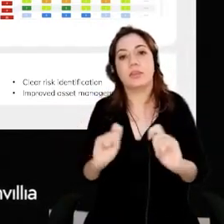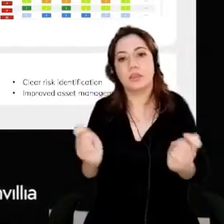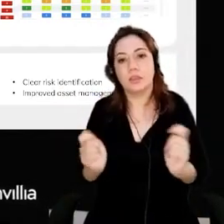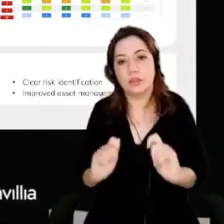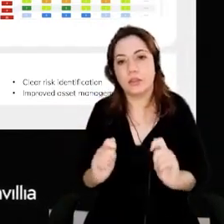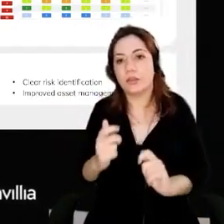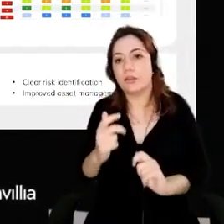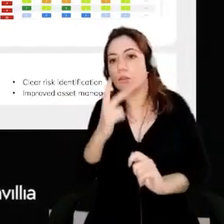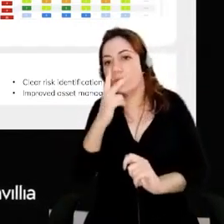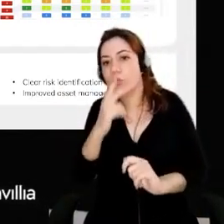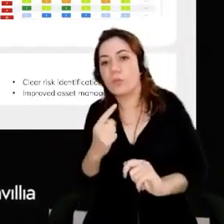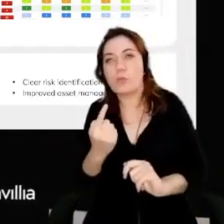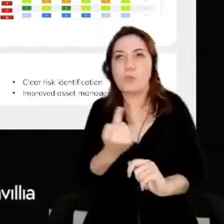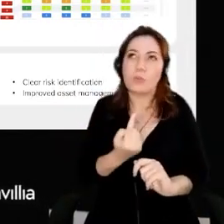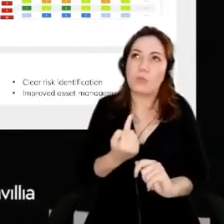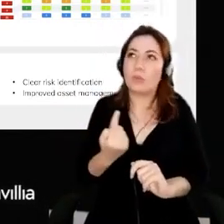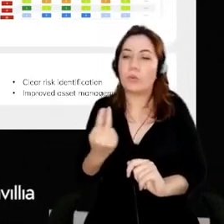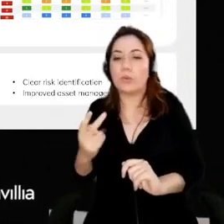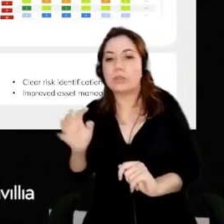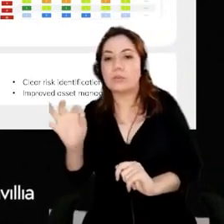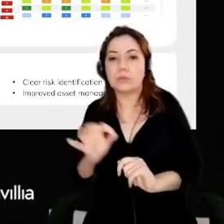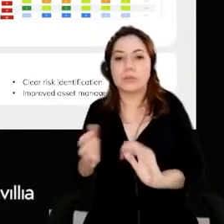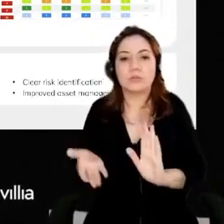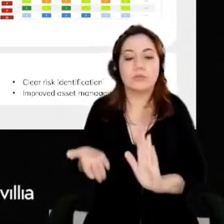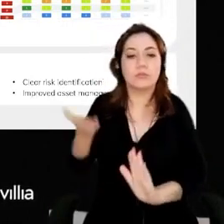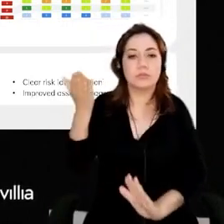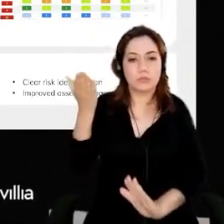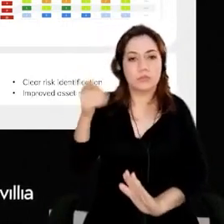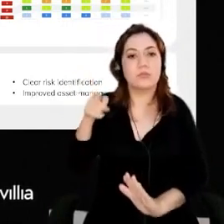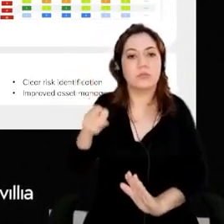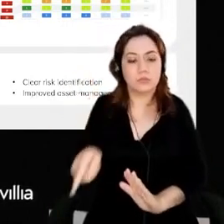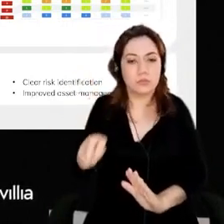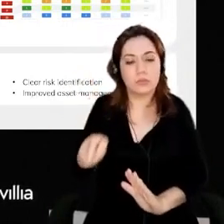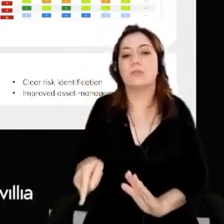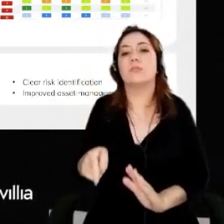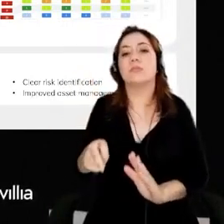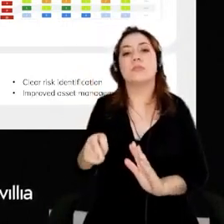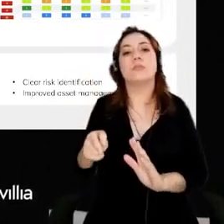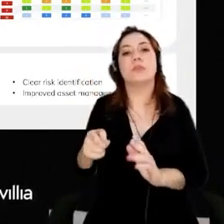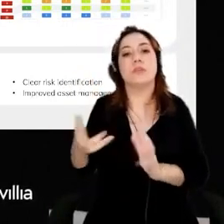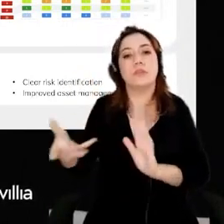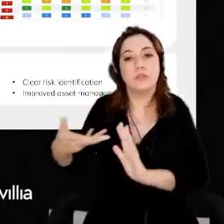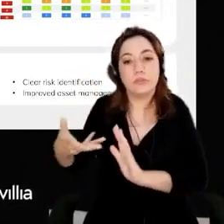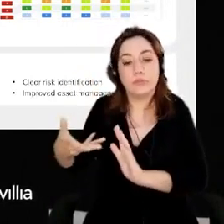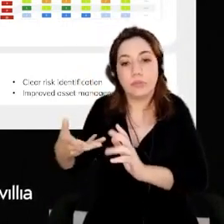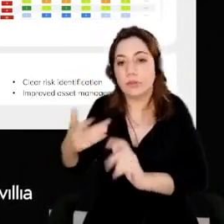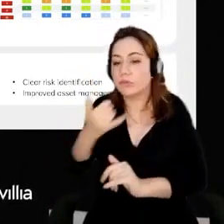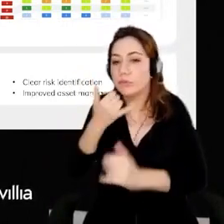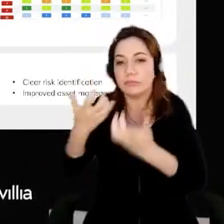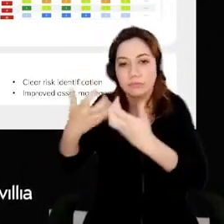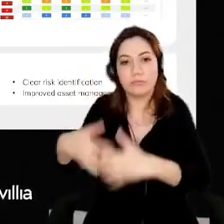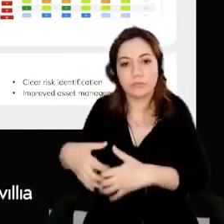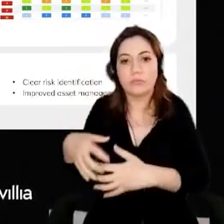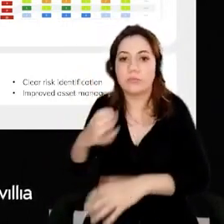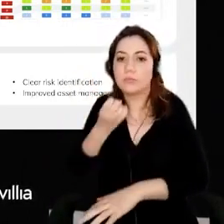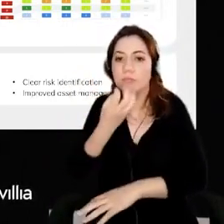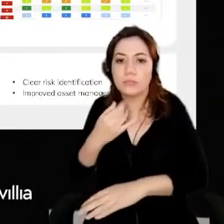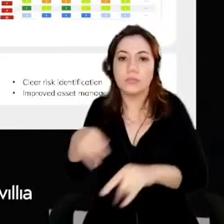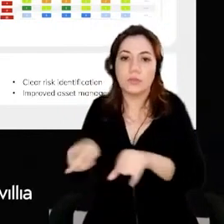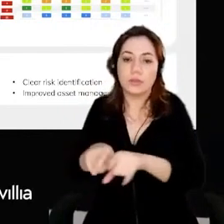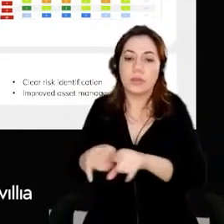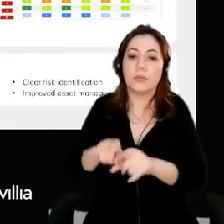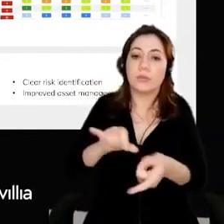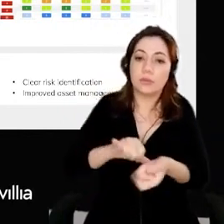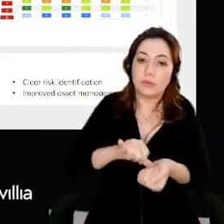efficiency of how they're deploying capital in terms of deciding which of those assets to replace. And that's additional capital that they can use to